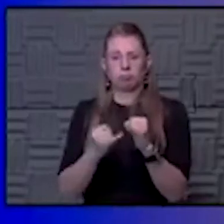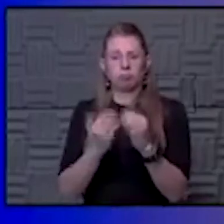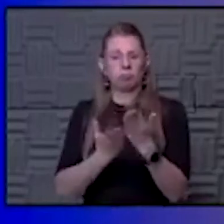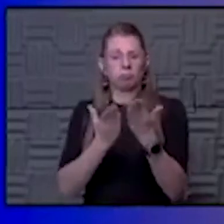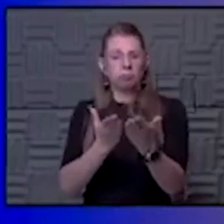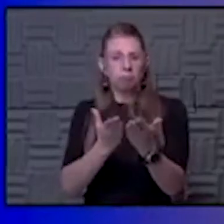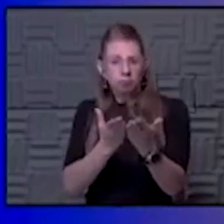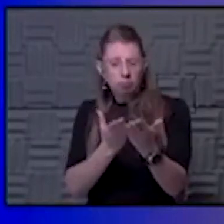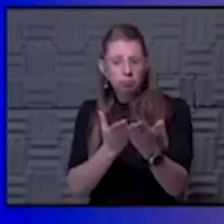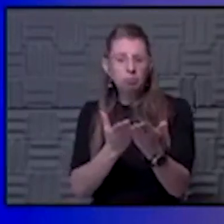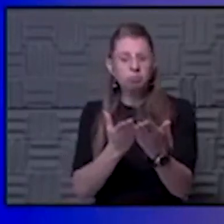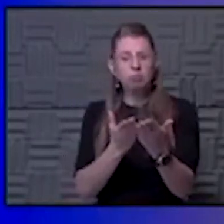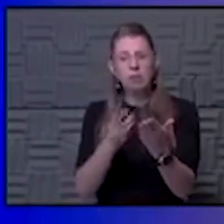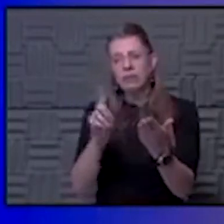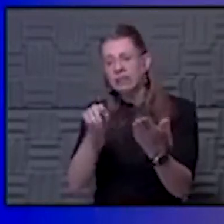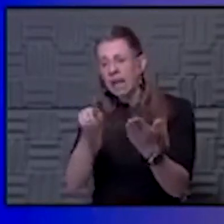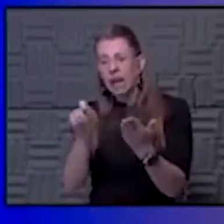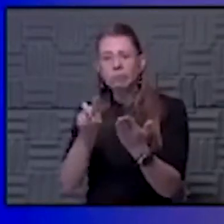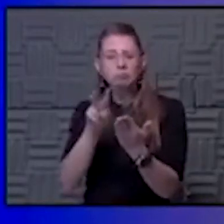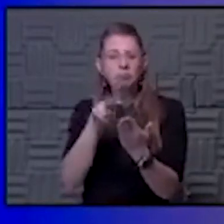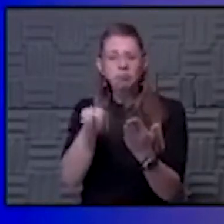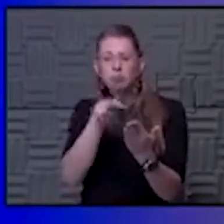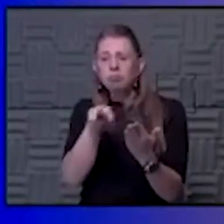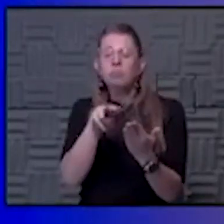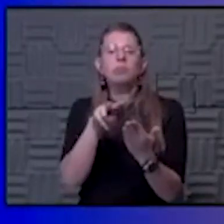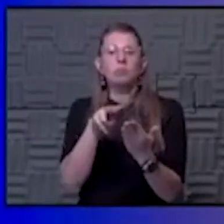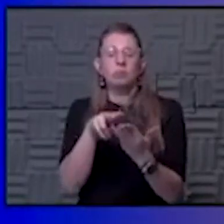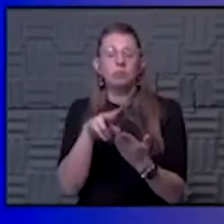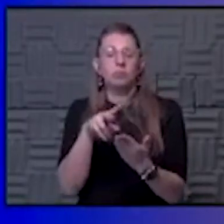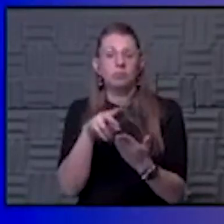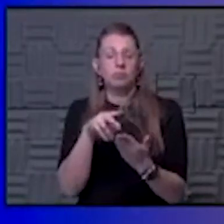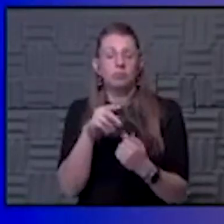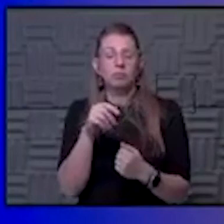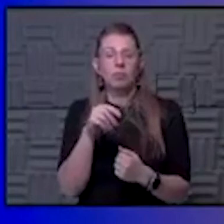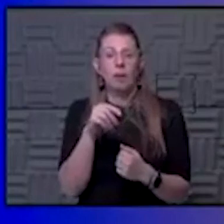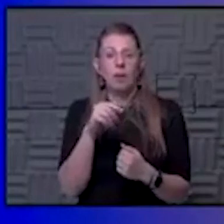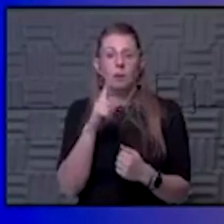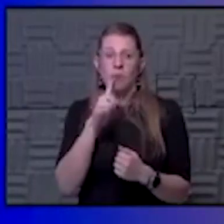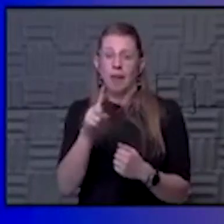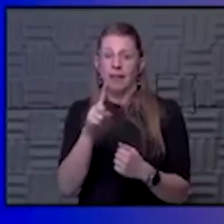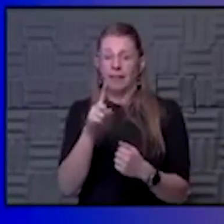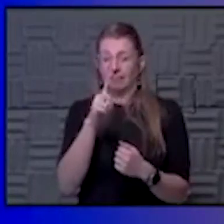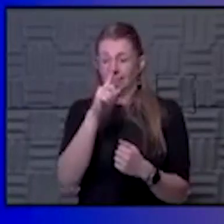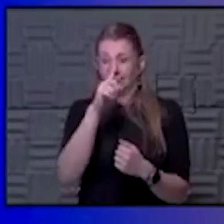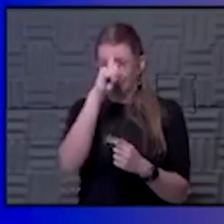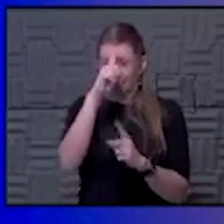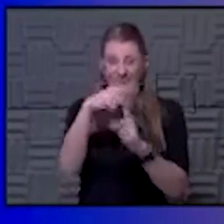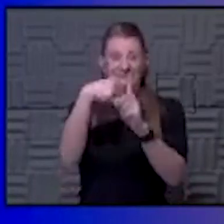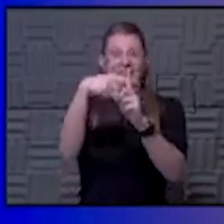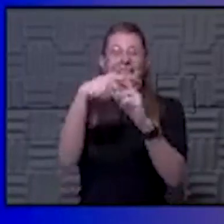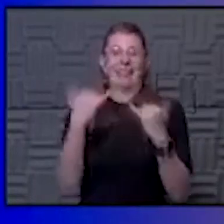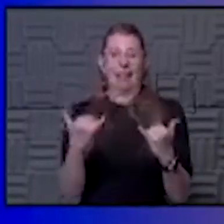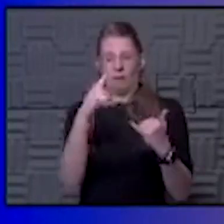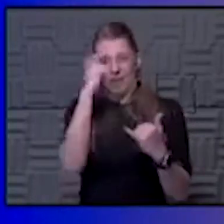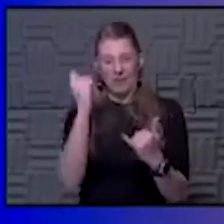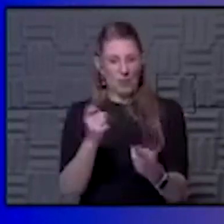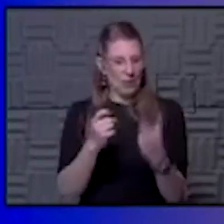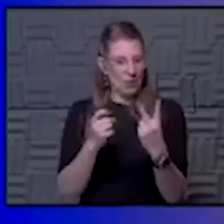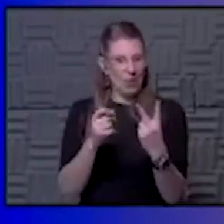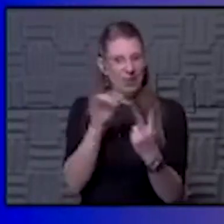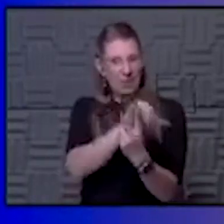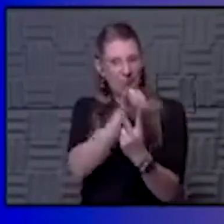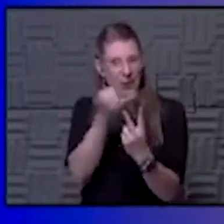presentation and the final data, but really I think we are really optimistic now, because now we have two really